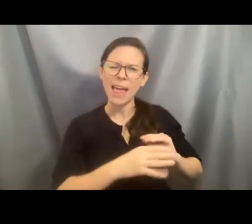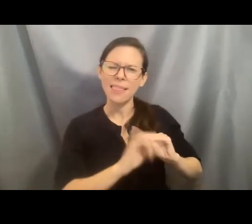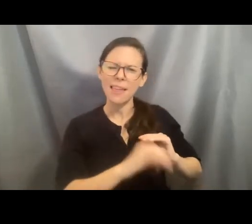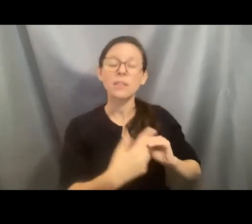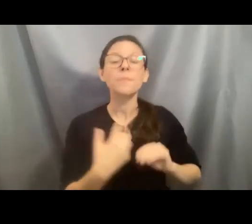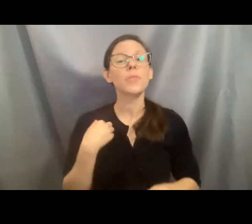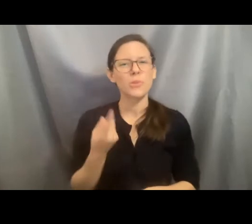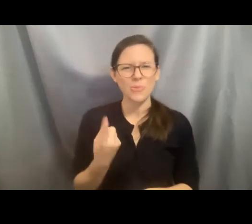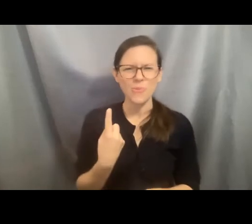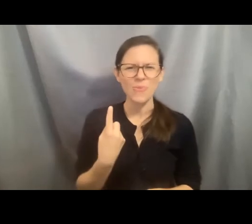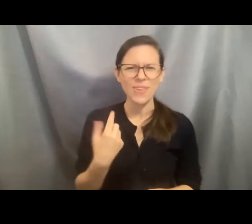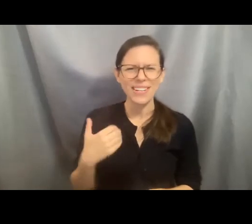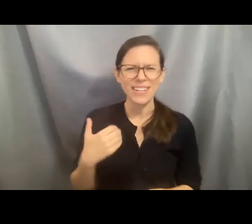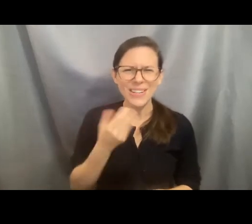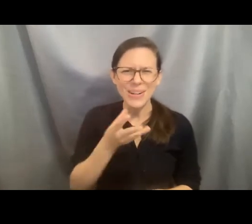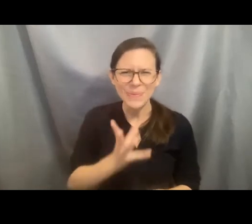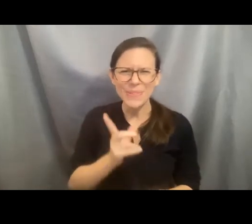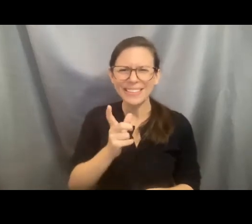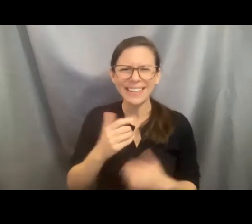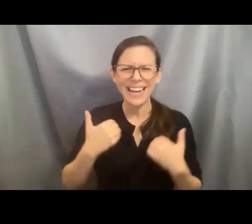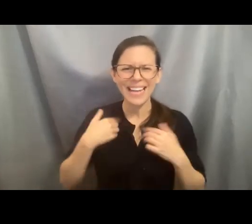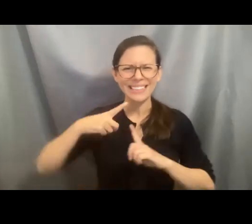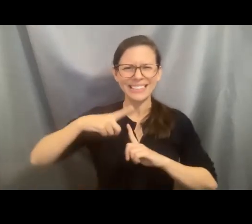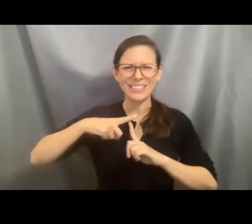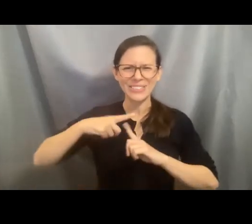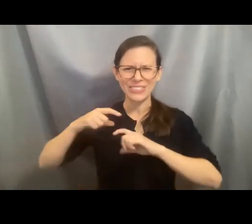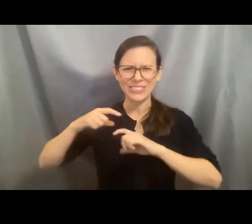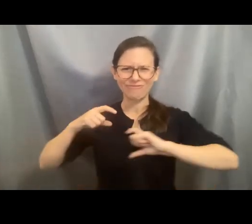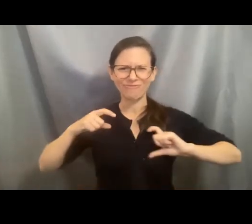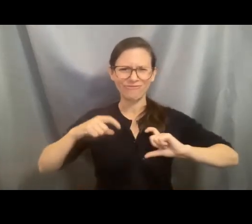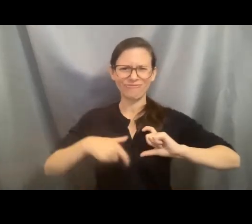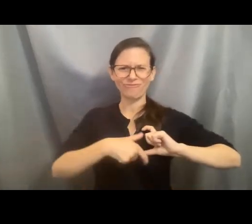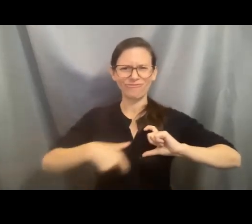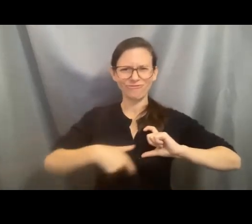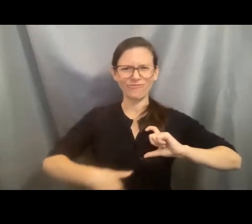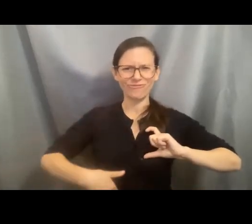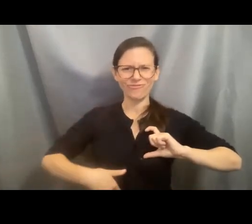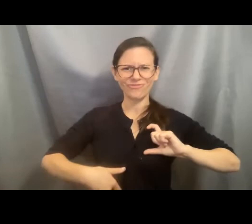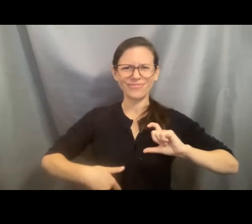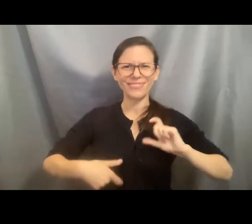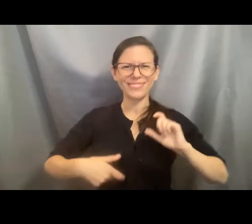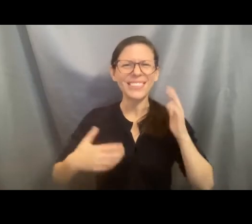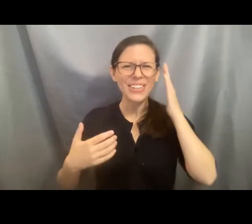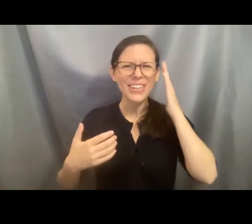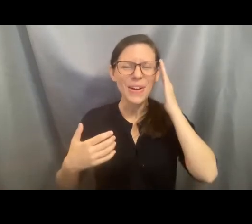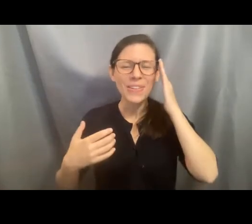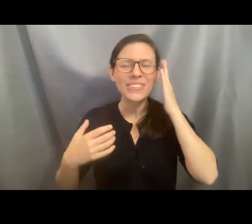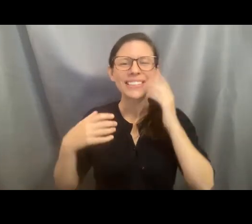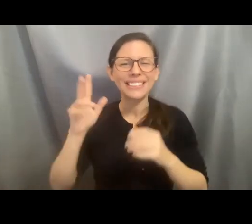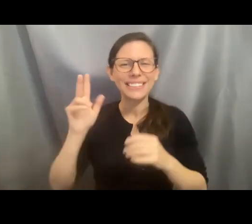a t-shirt with a big message on it, because, you know, the TV cameras have been following